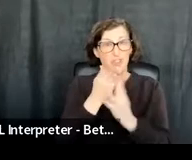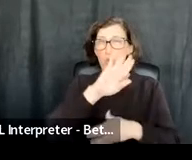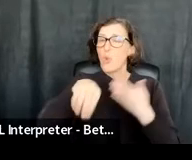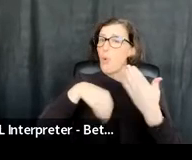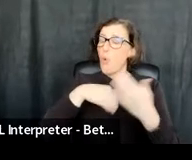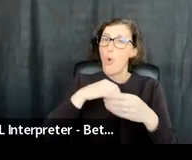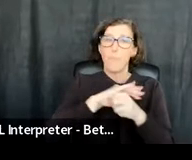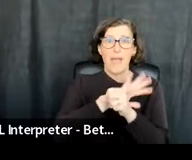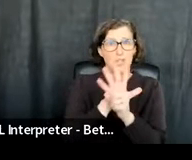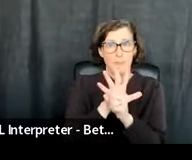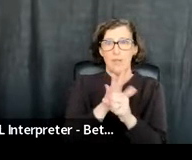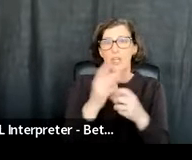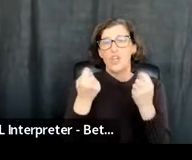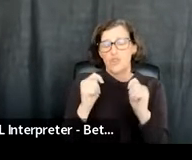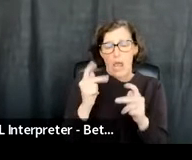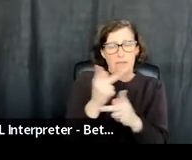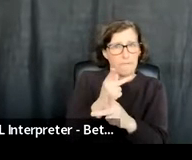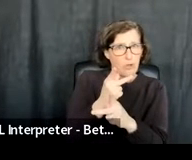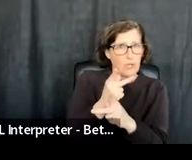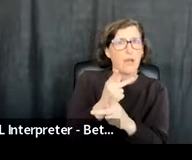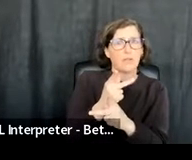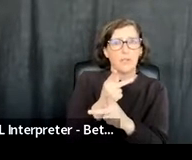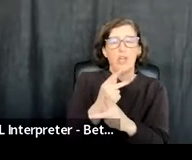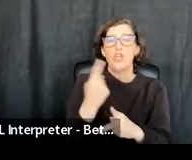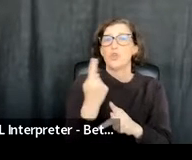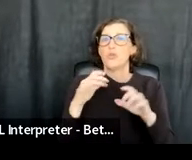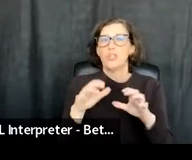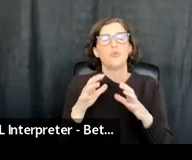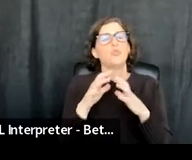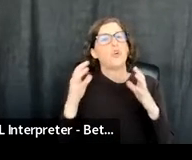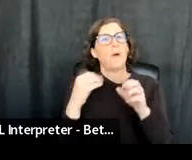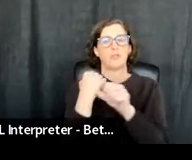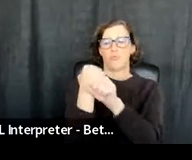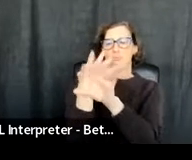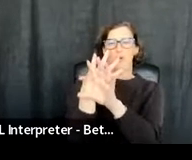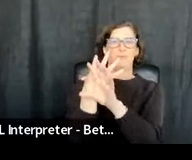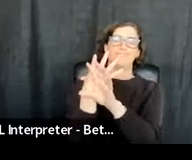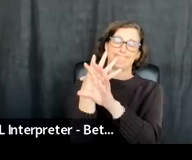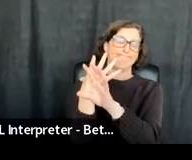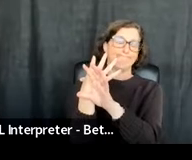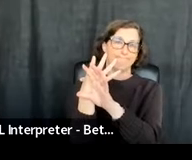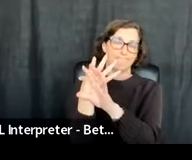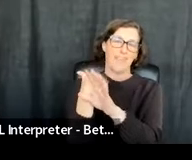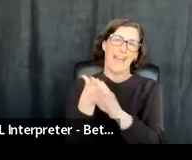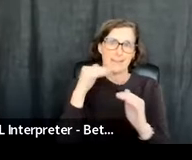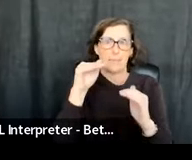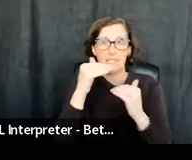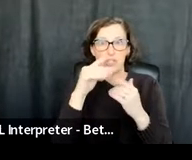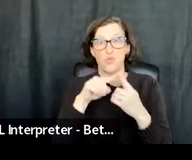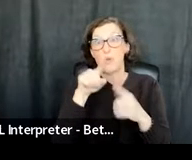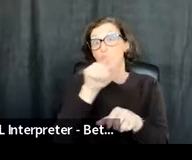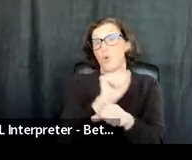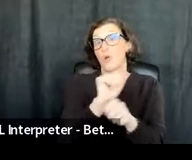pandemic and trying to figure this out, because you can only do so much remotely when working with disability